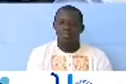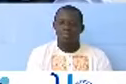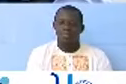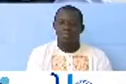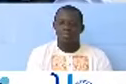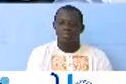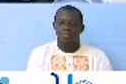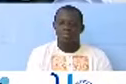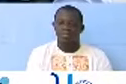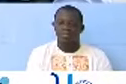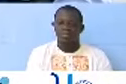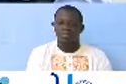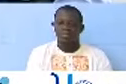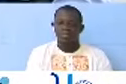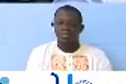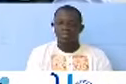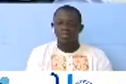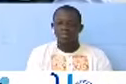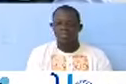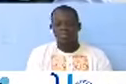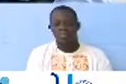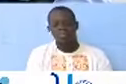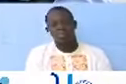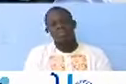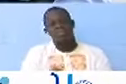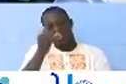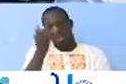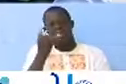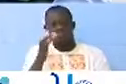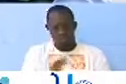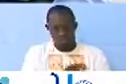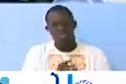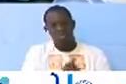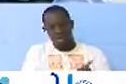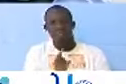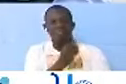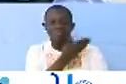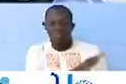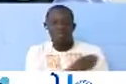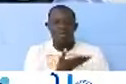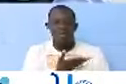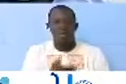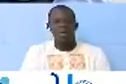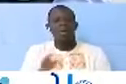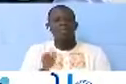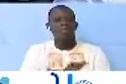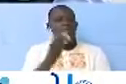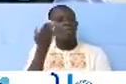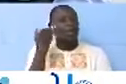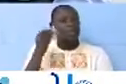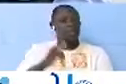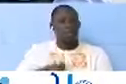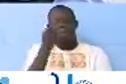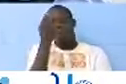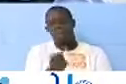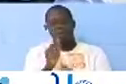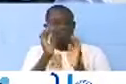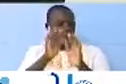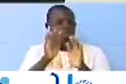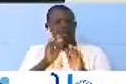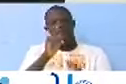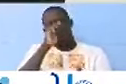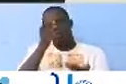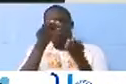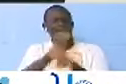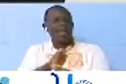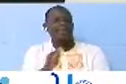le, udungo watu batu abola. They left him, but at that time, he was just waiting for death. And what